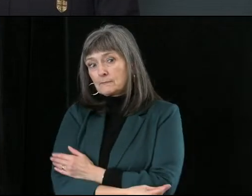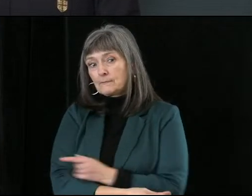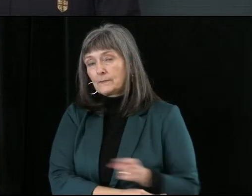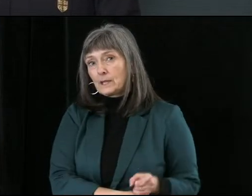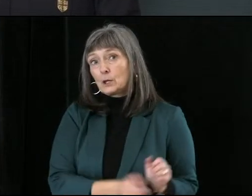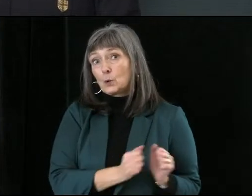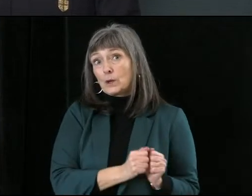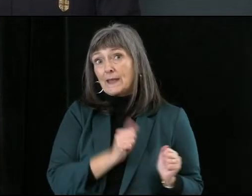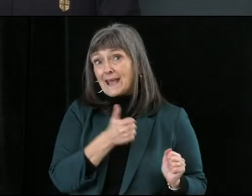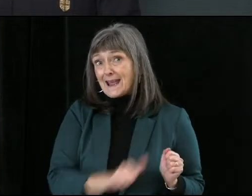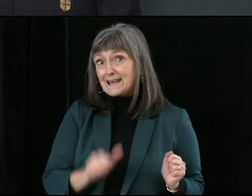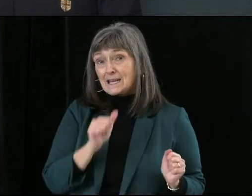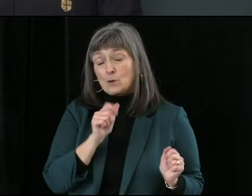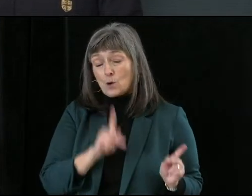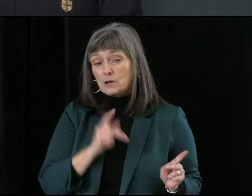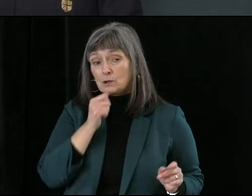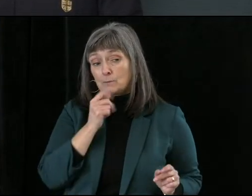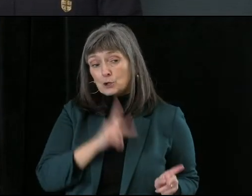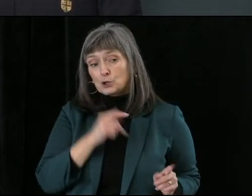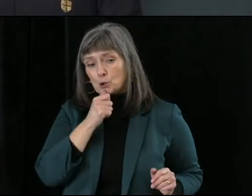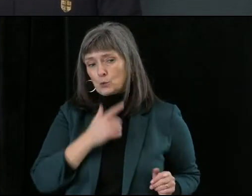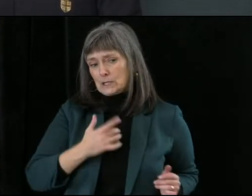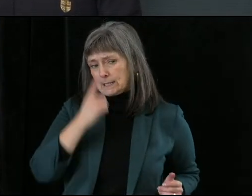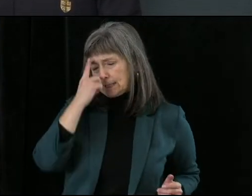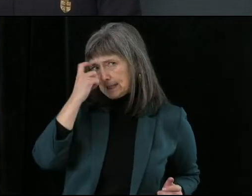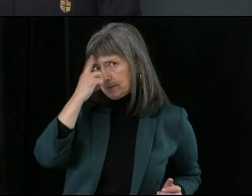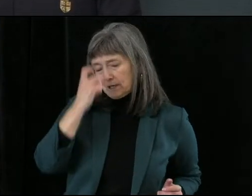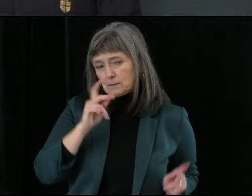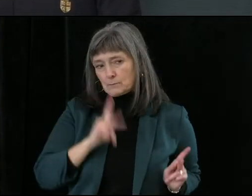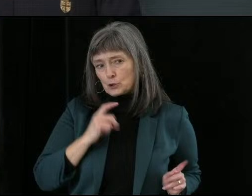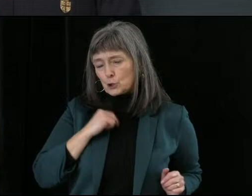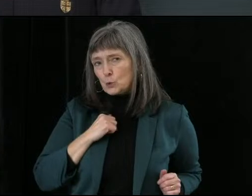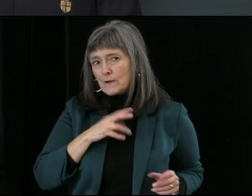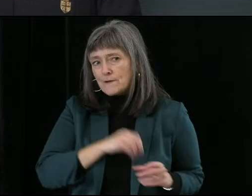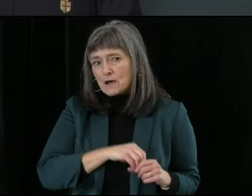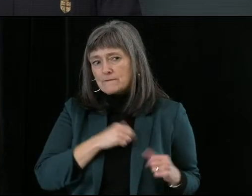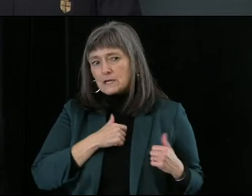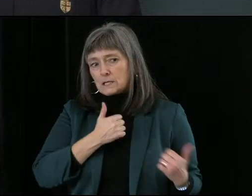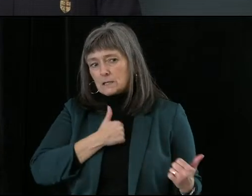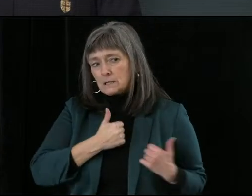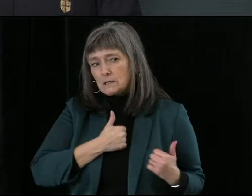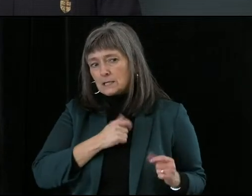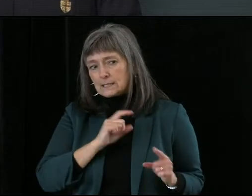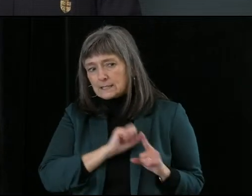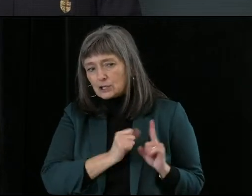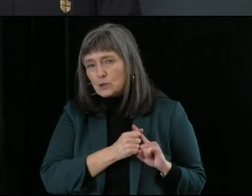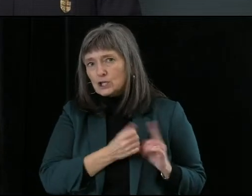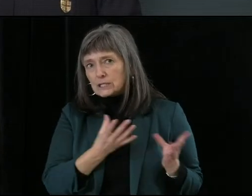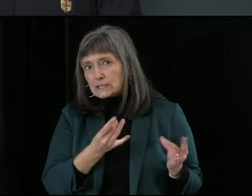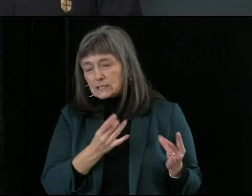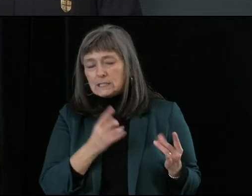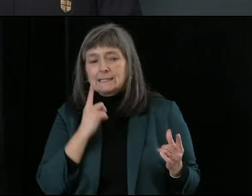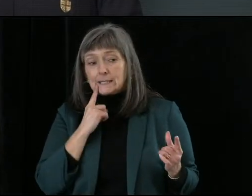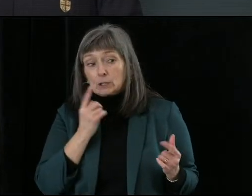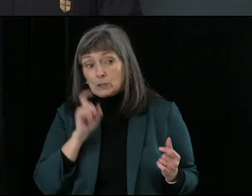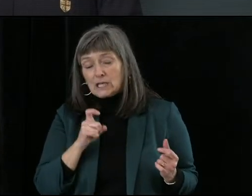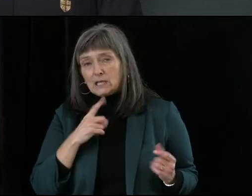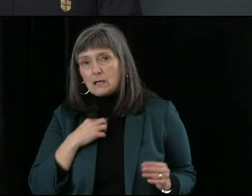lines when anybody or they encounter anyone they feel needs this